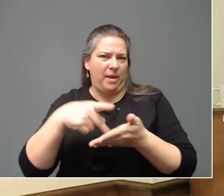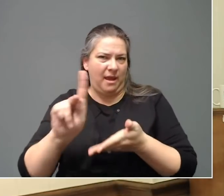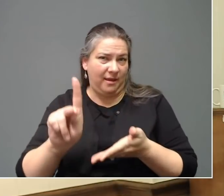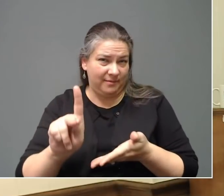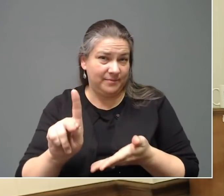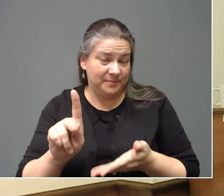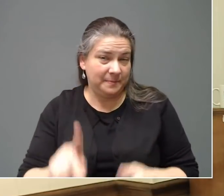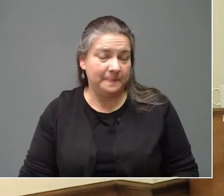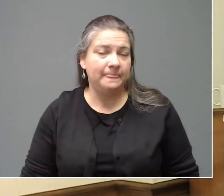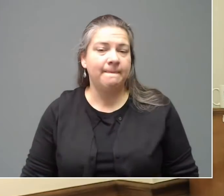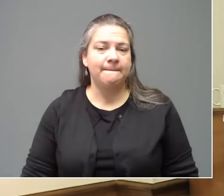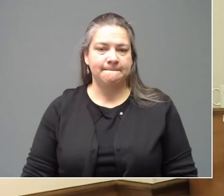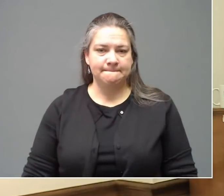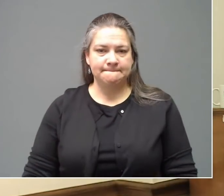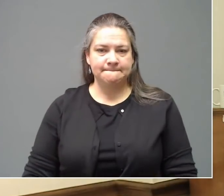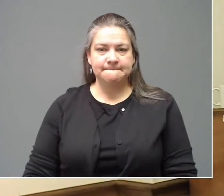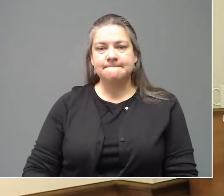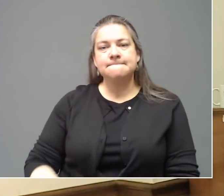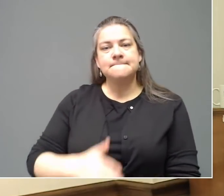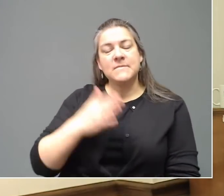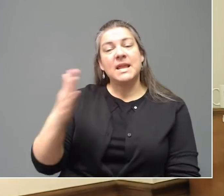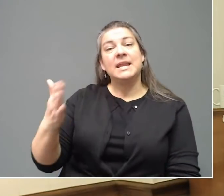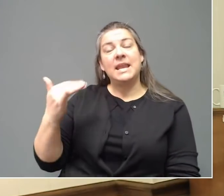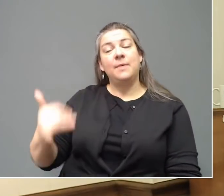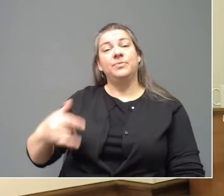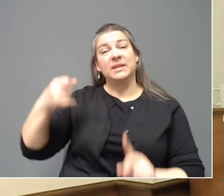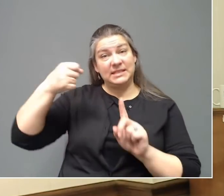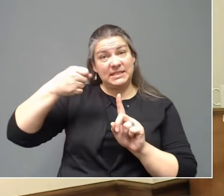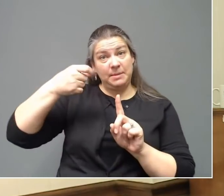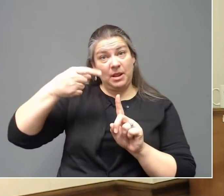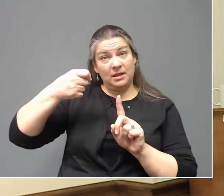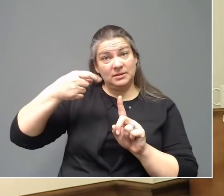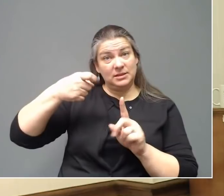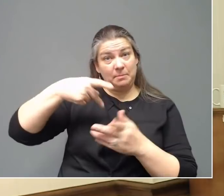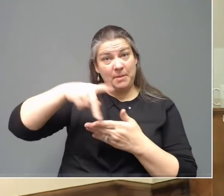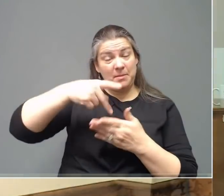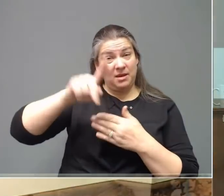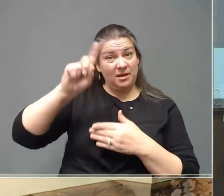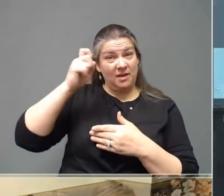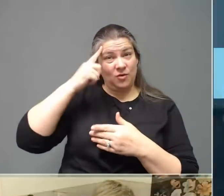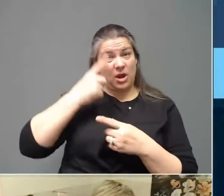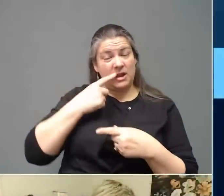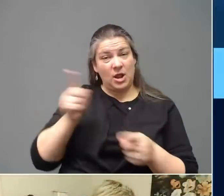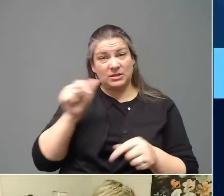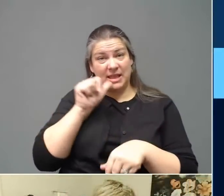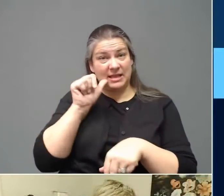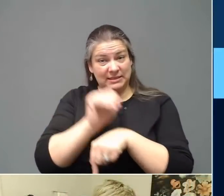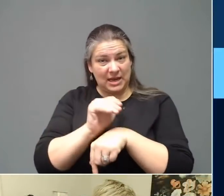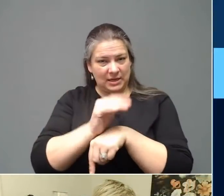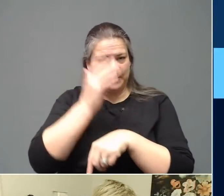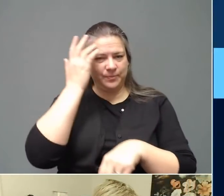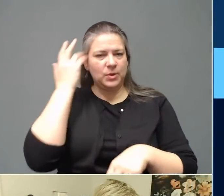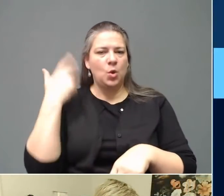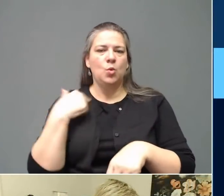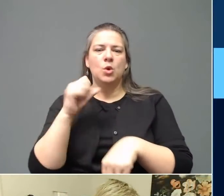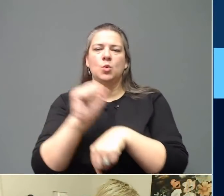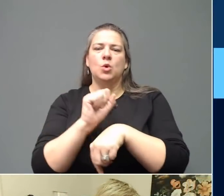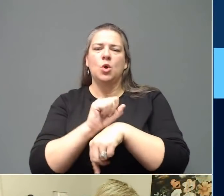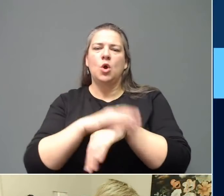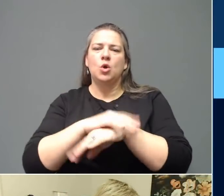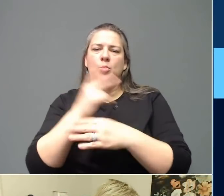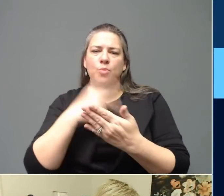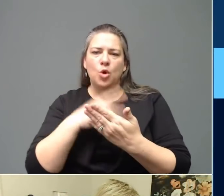want to tell you about the stimulus payments that the governor announced last night. We are working on programming to get